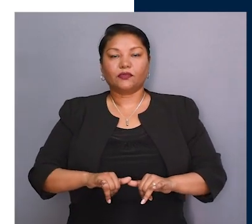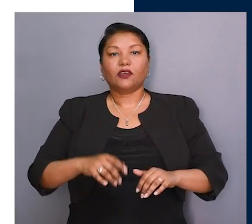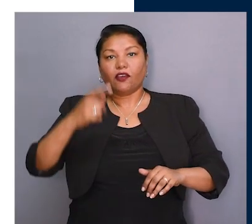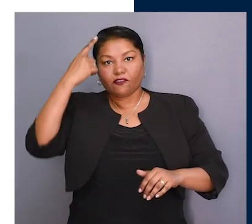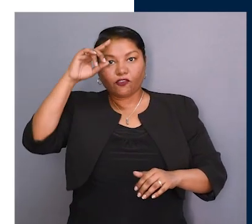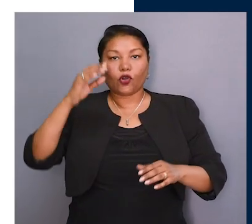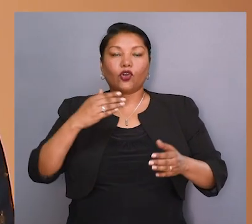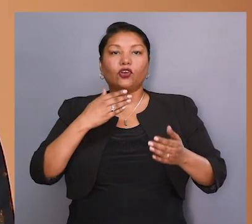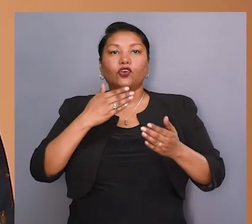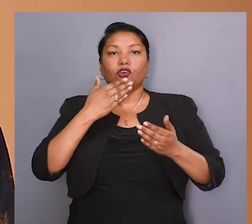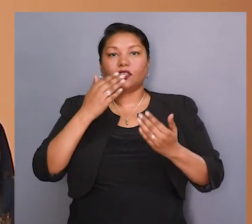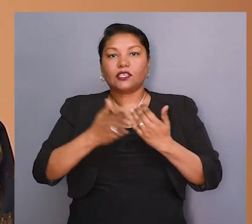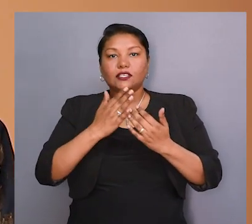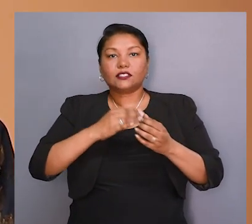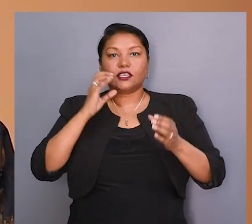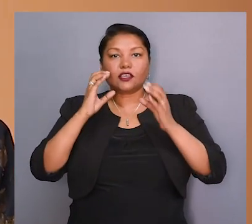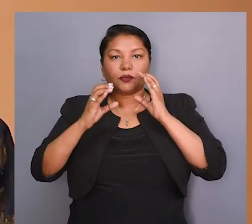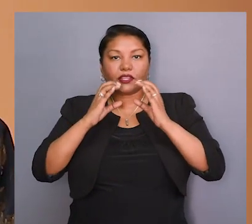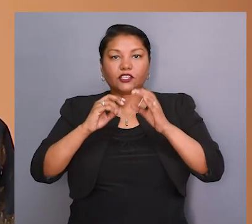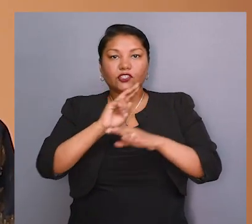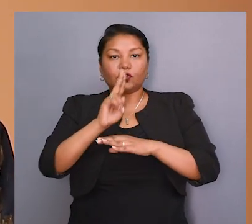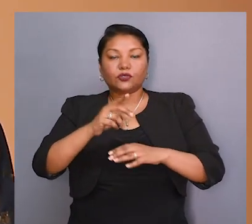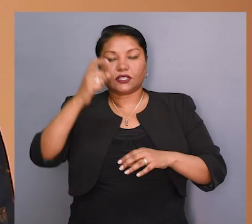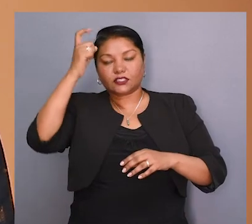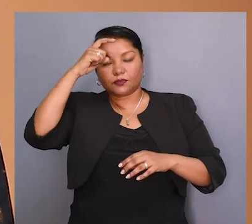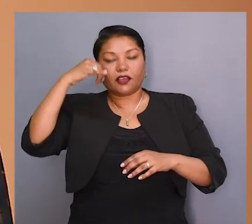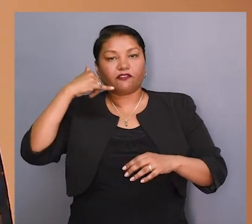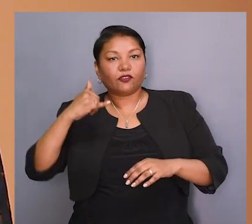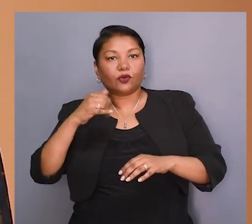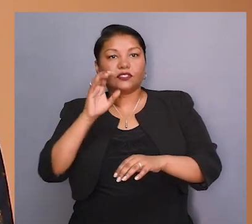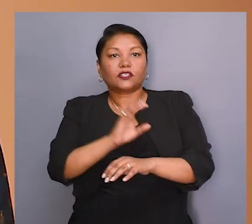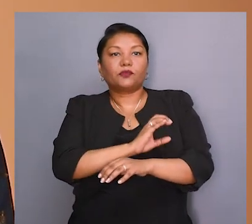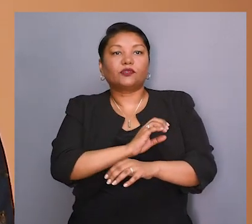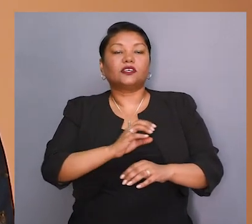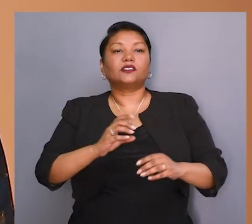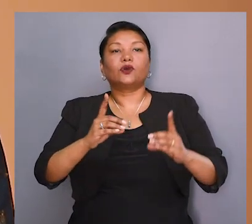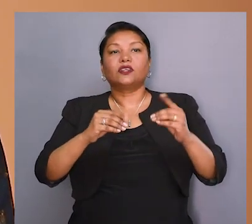communications via their phones, computers, or wireless